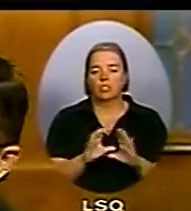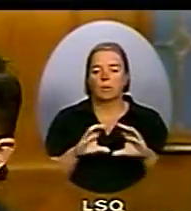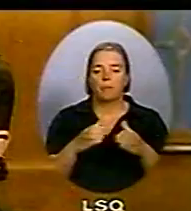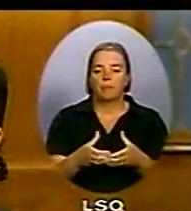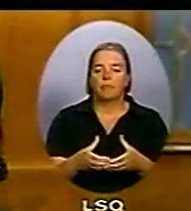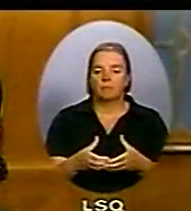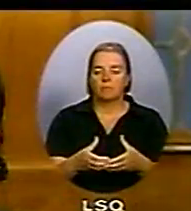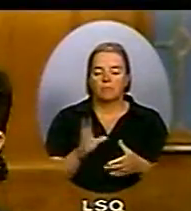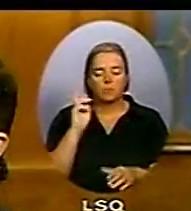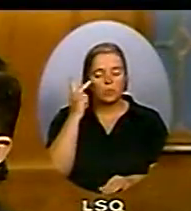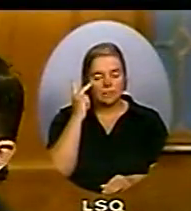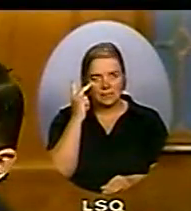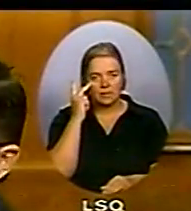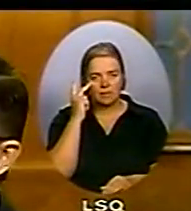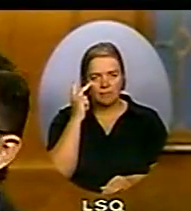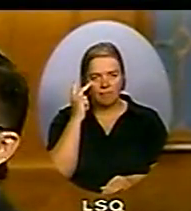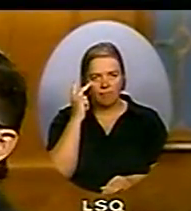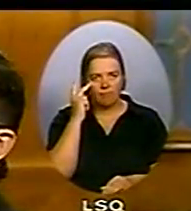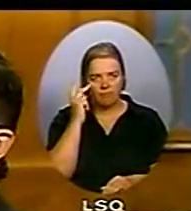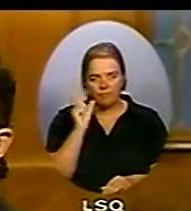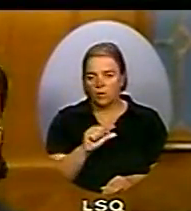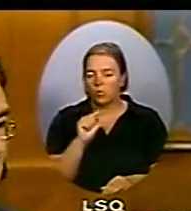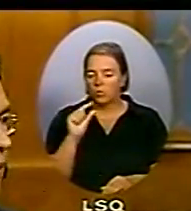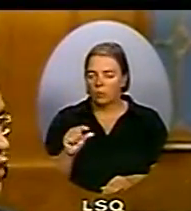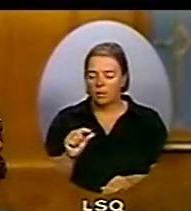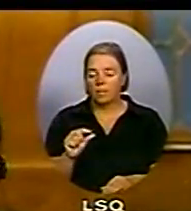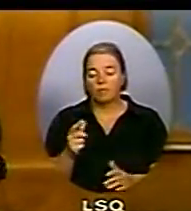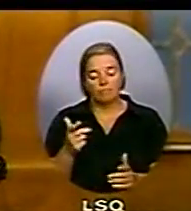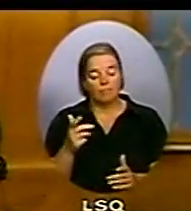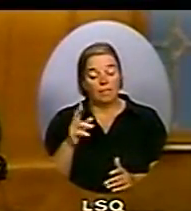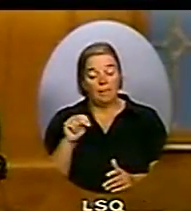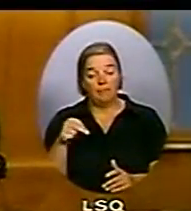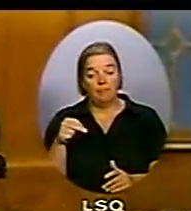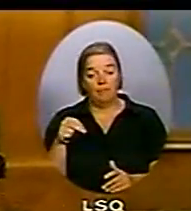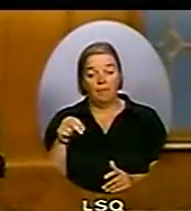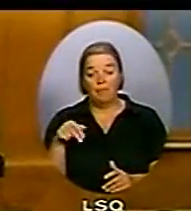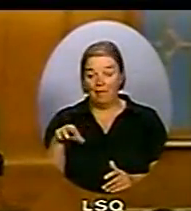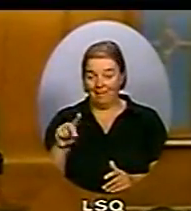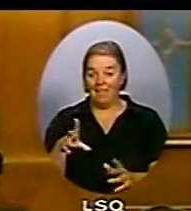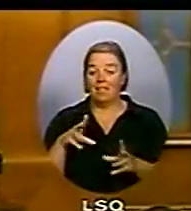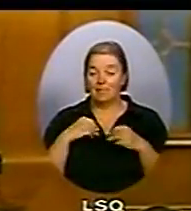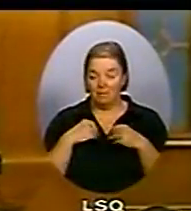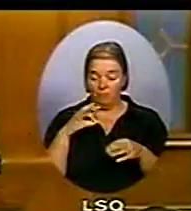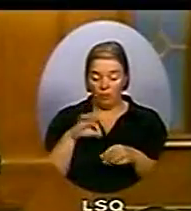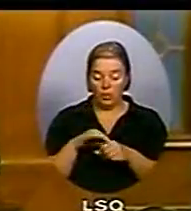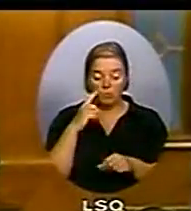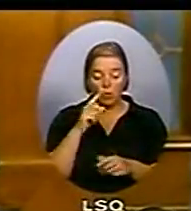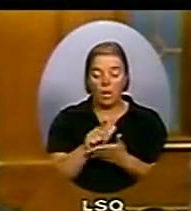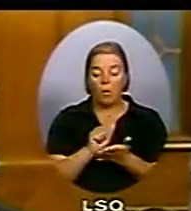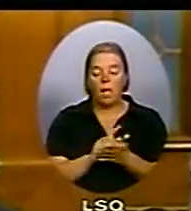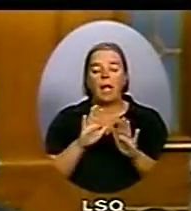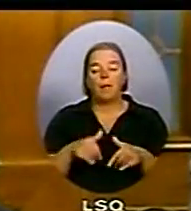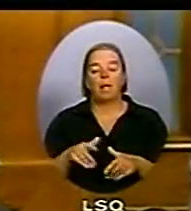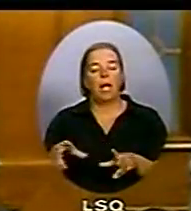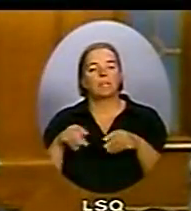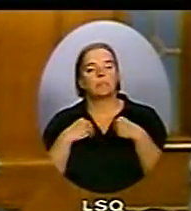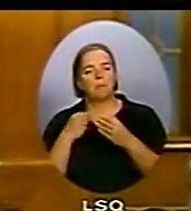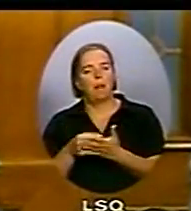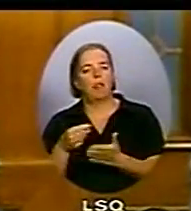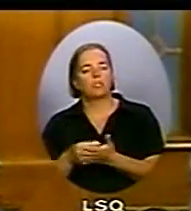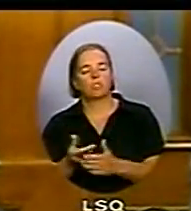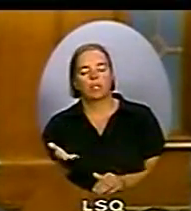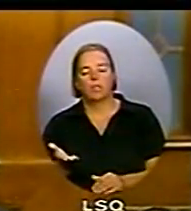to accept them and then cover it up. Even when they were asked how much was involved, they refused to admit it. It took a courageous